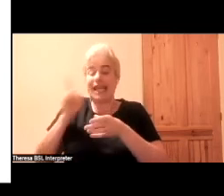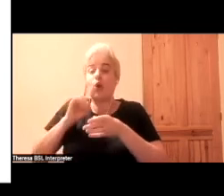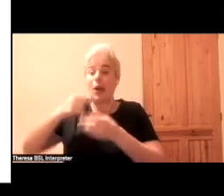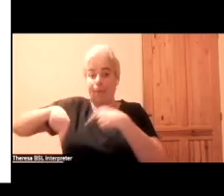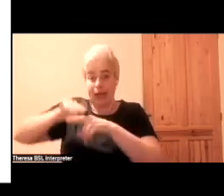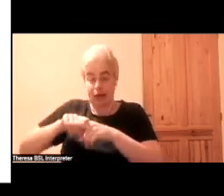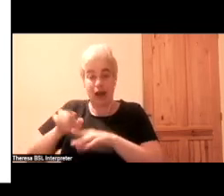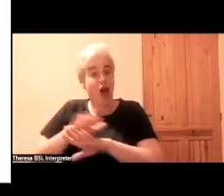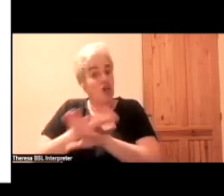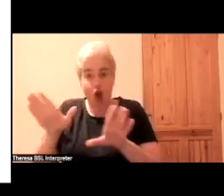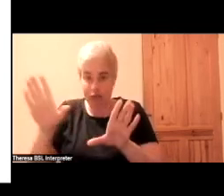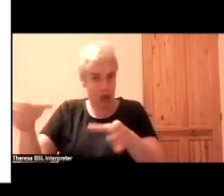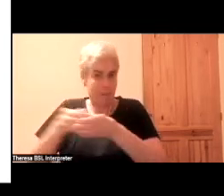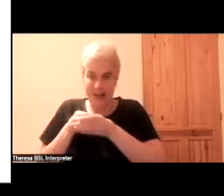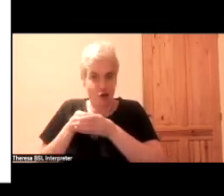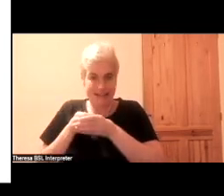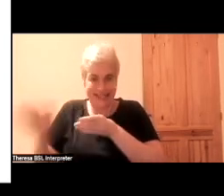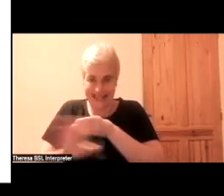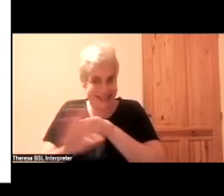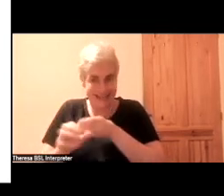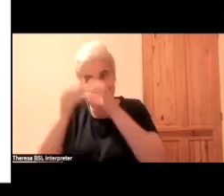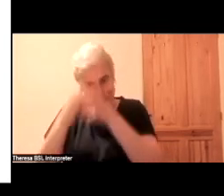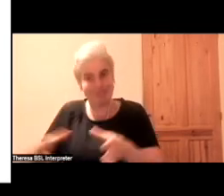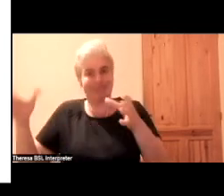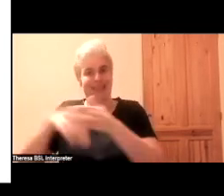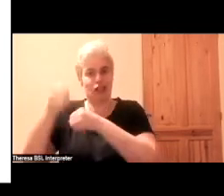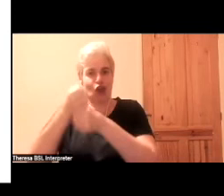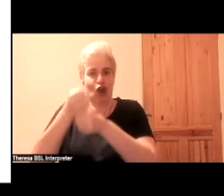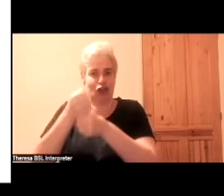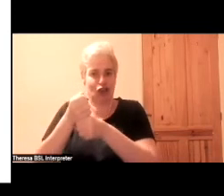not in fact a minority in the church,